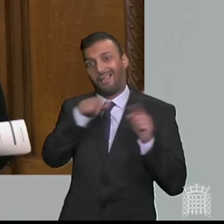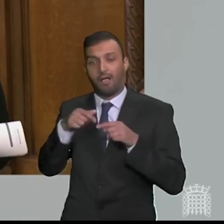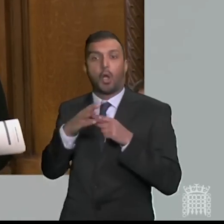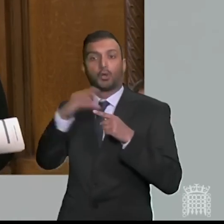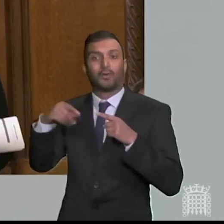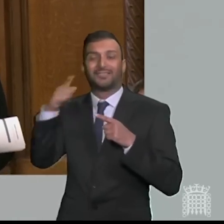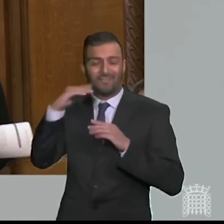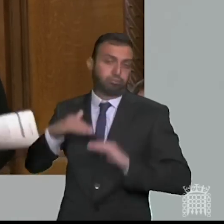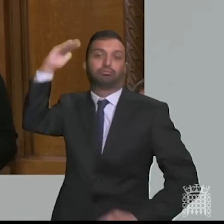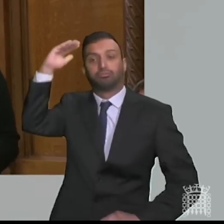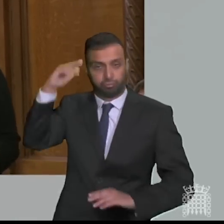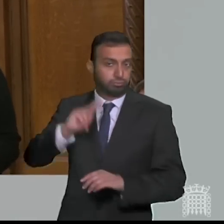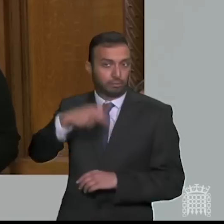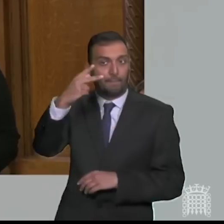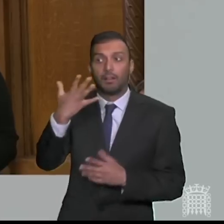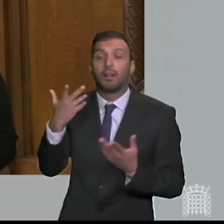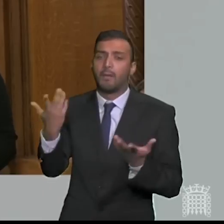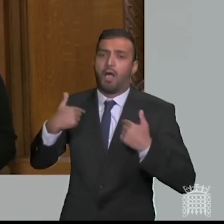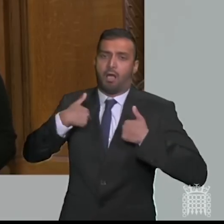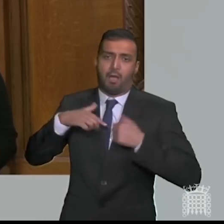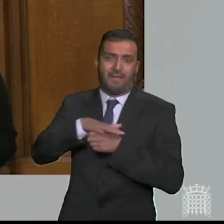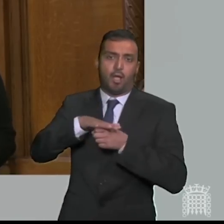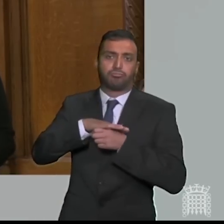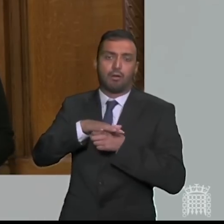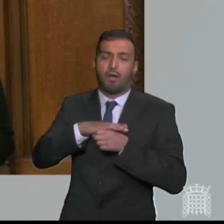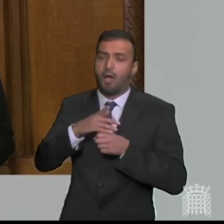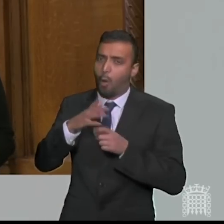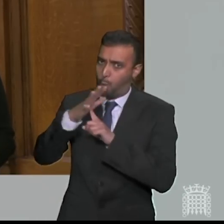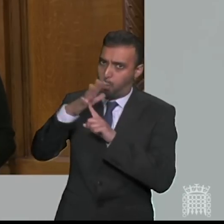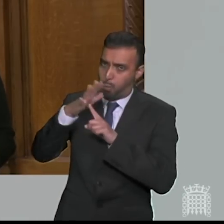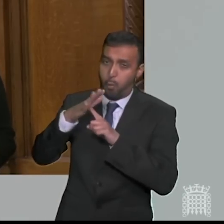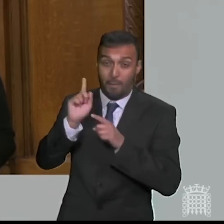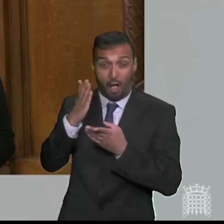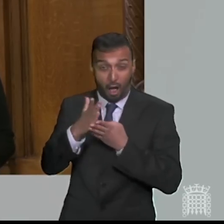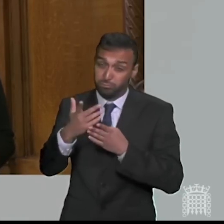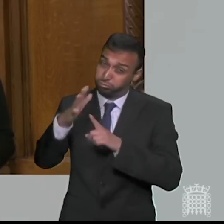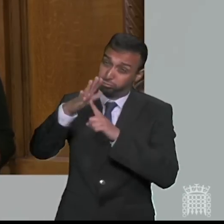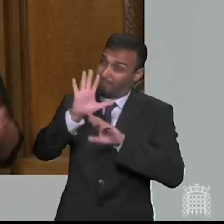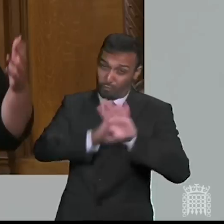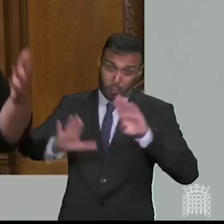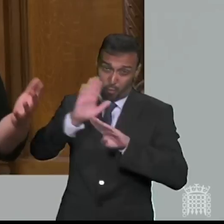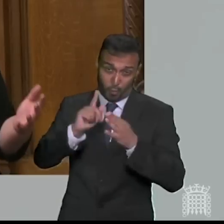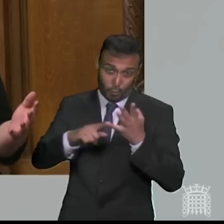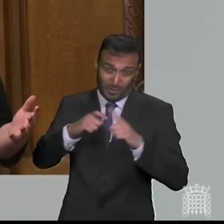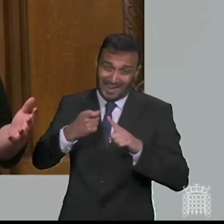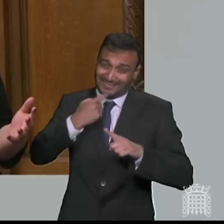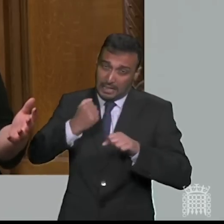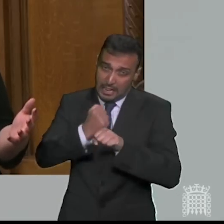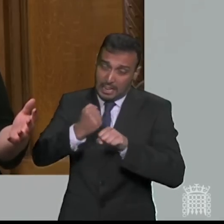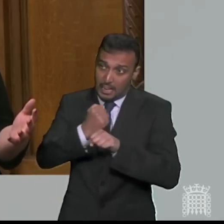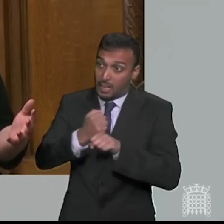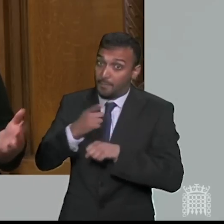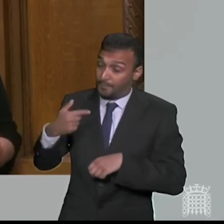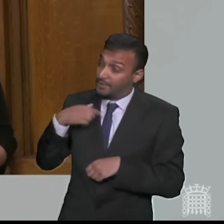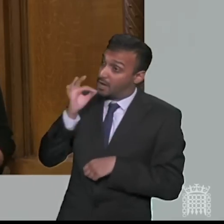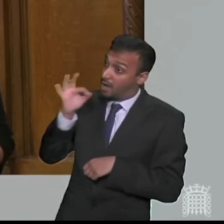just to my hometown of Scunthorpe, but to our whole nation. So will my right honourable friend agree with me? We are always going to need steel in